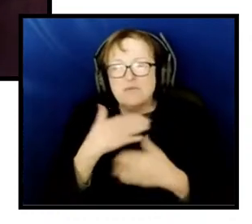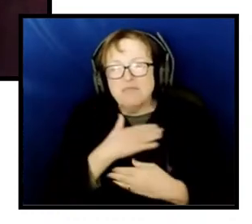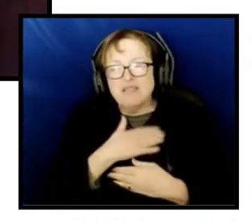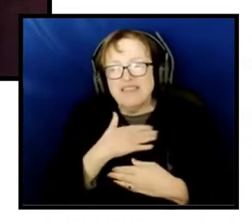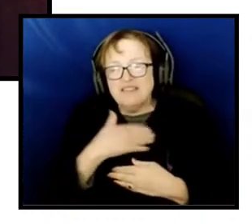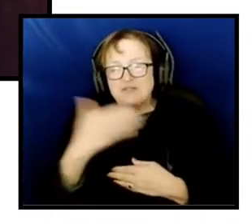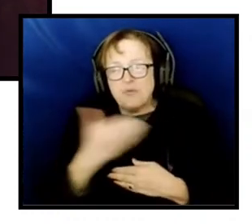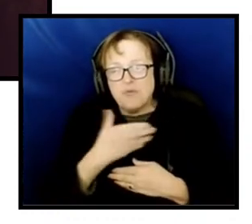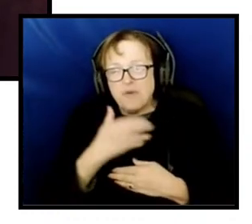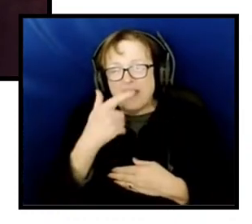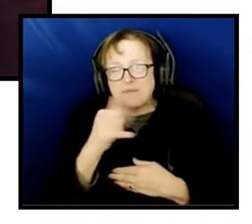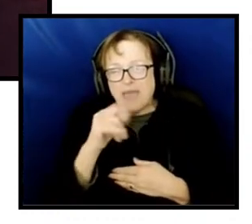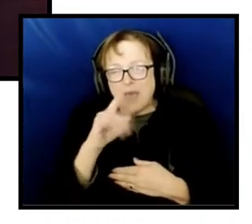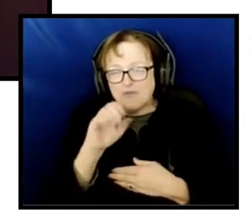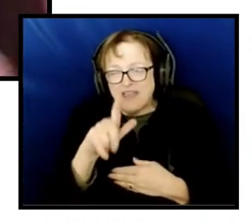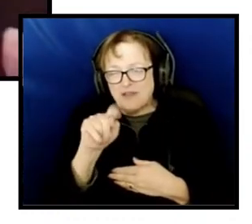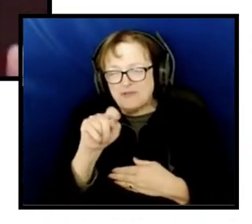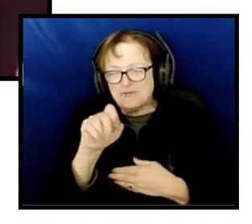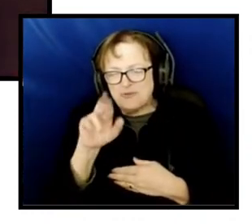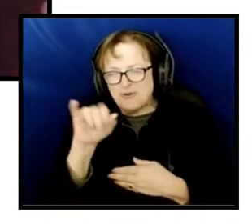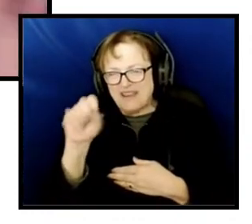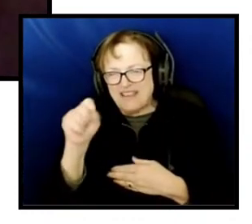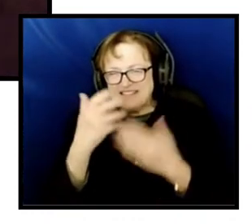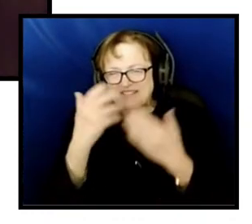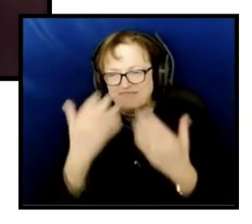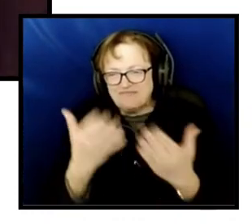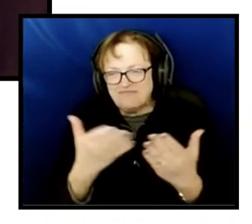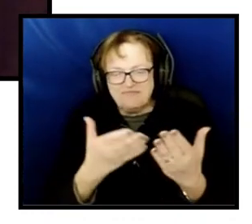welcoming Gabriel.